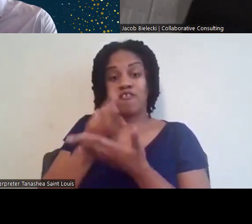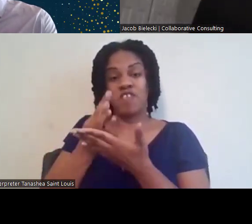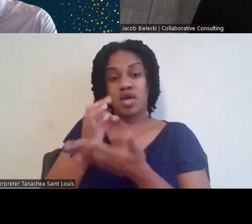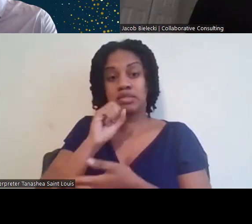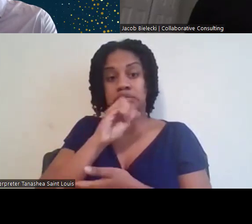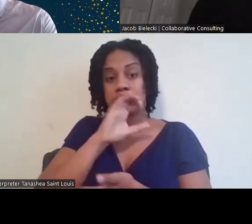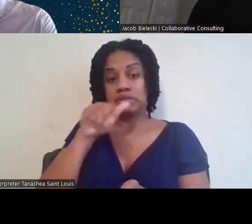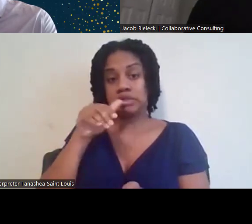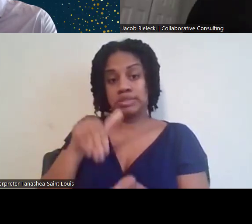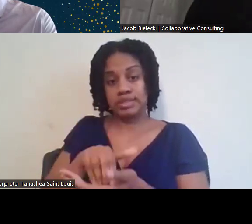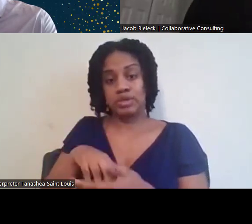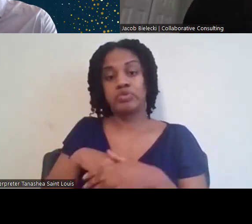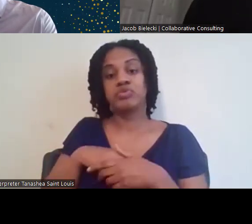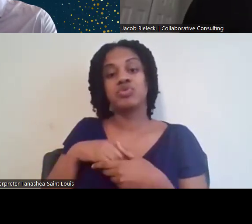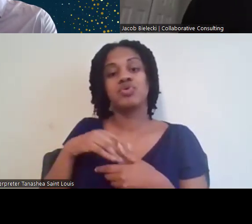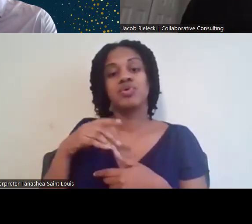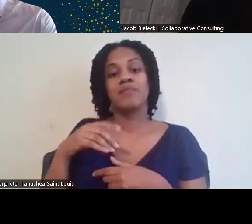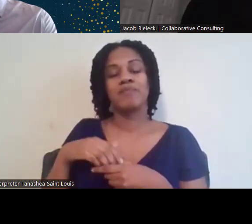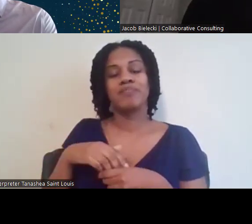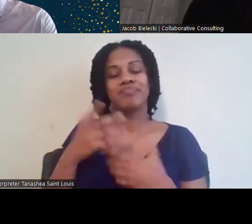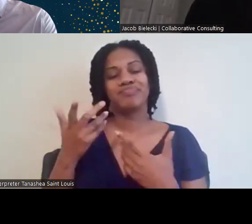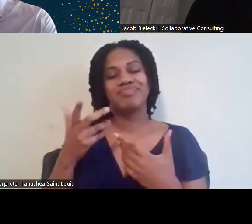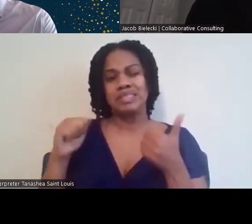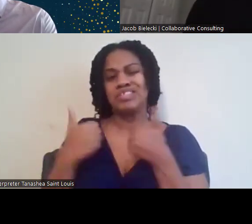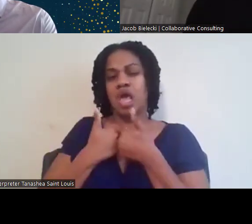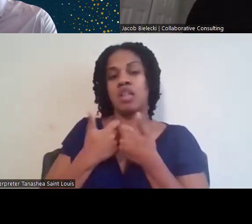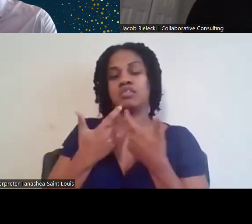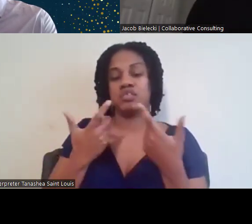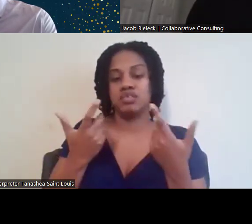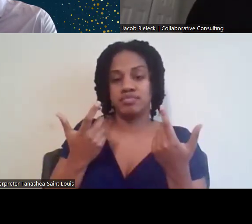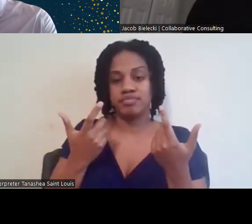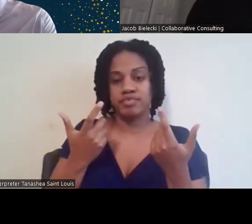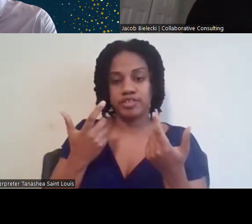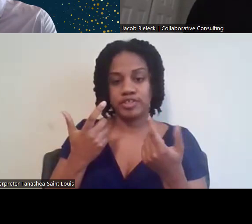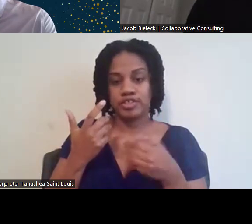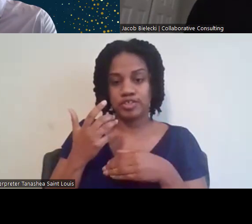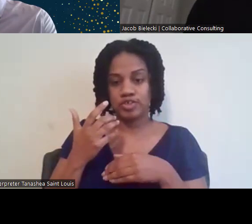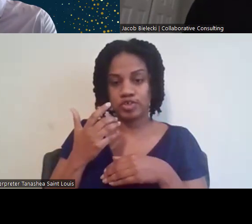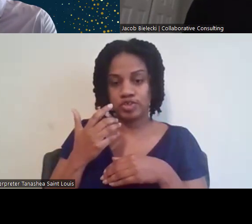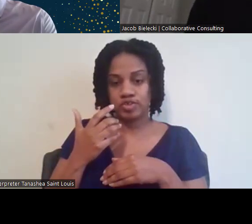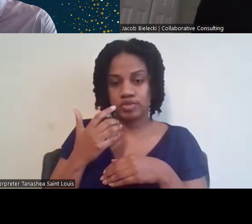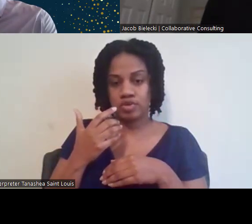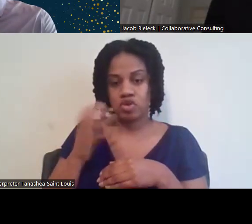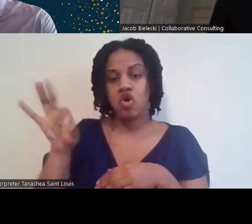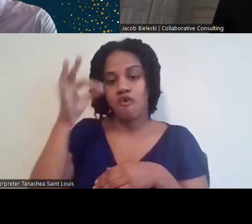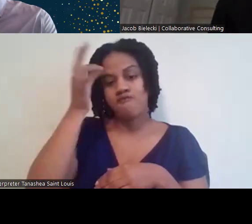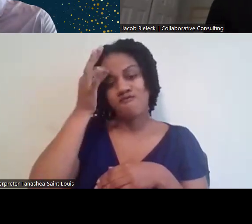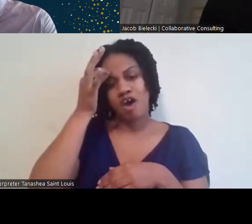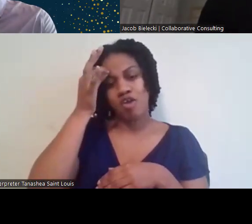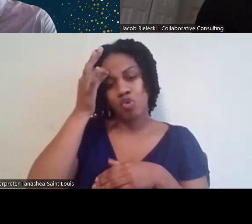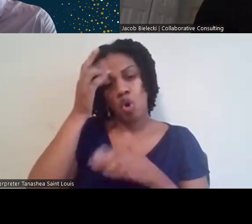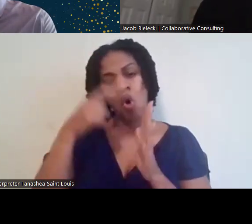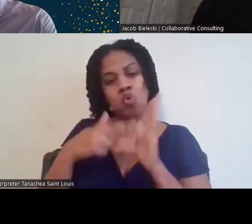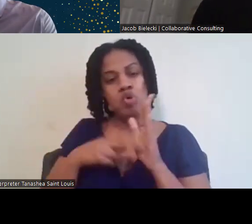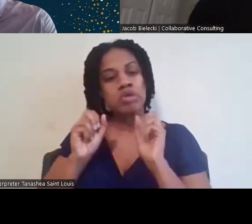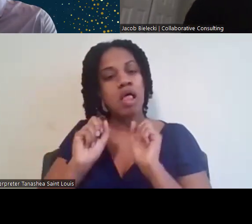senior centers, and it's challenging because while federal rules do allow some permissibility for